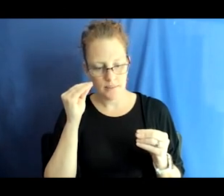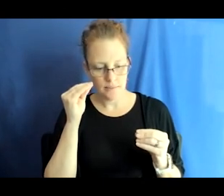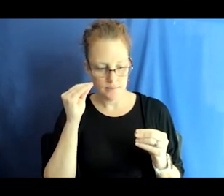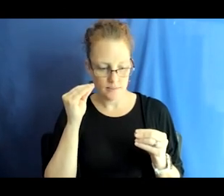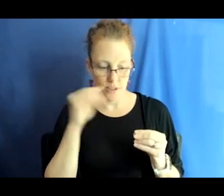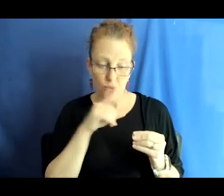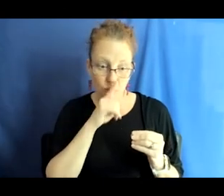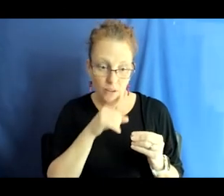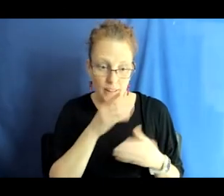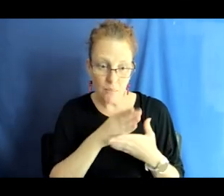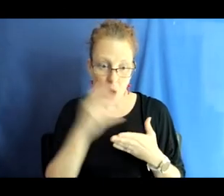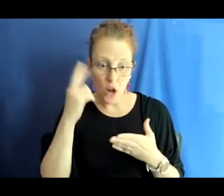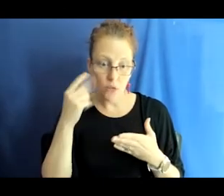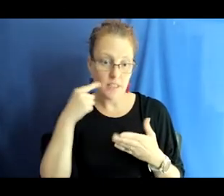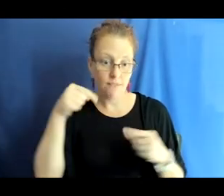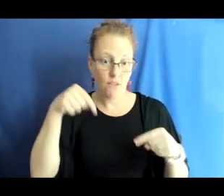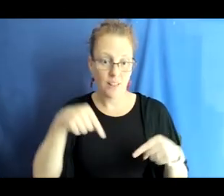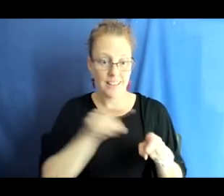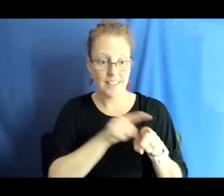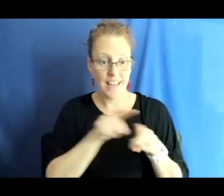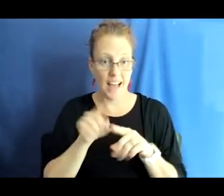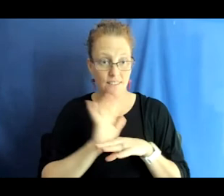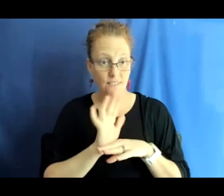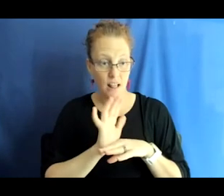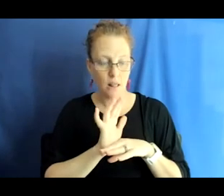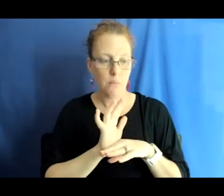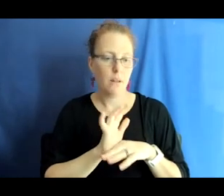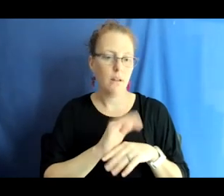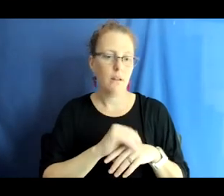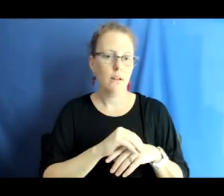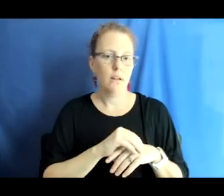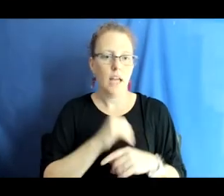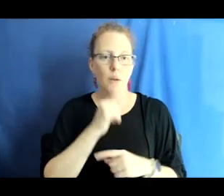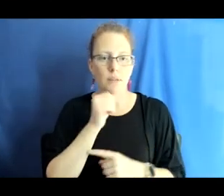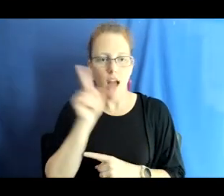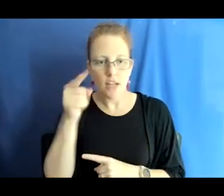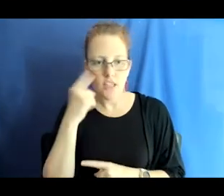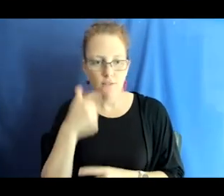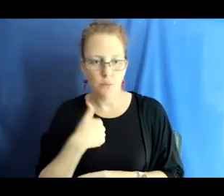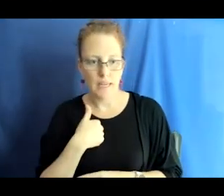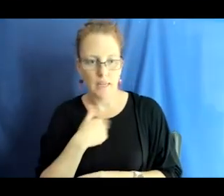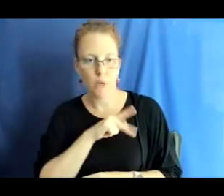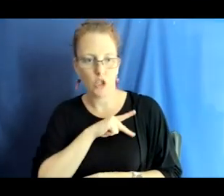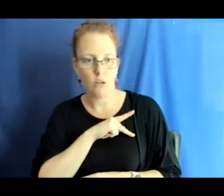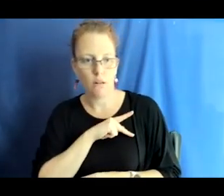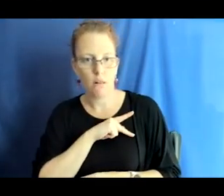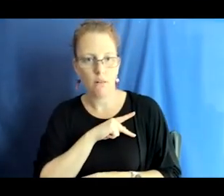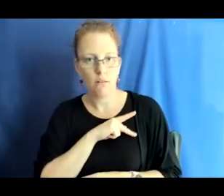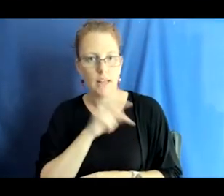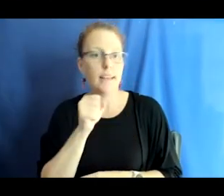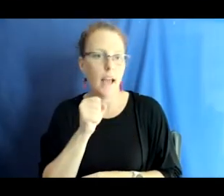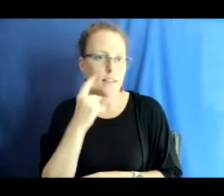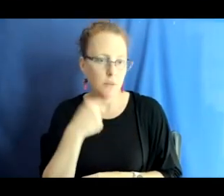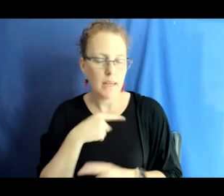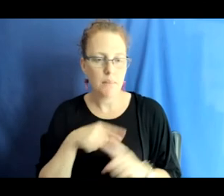was as a film. And not just as something to do for my own life, my own private, you know, just for myself,